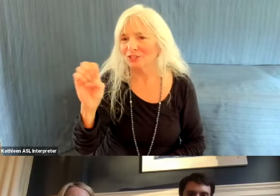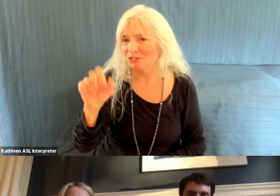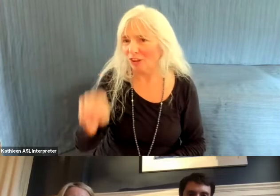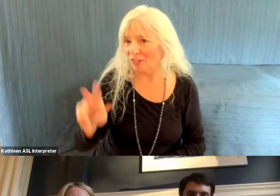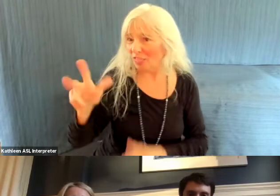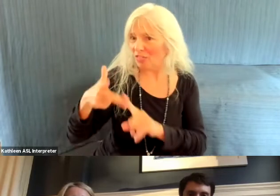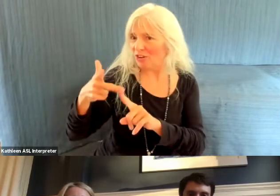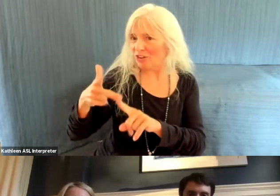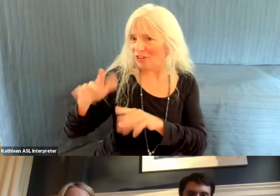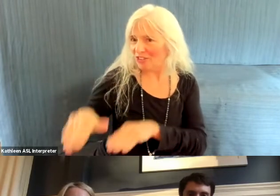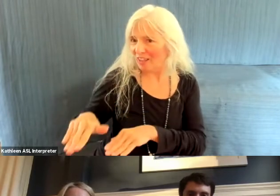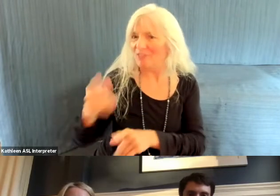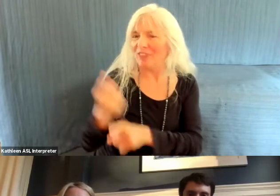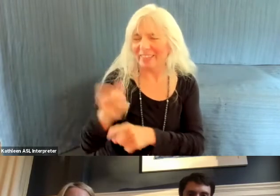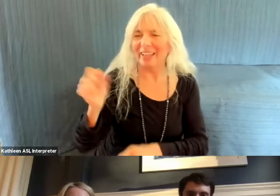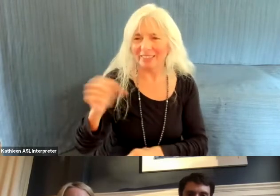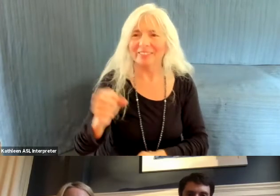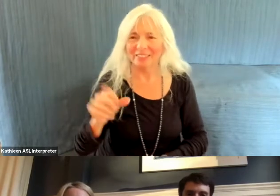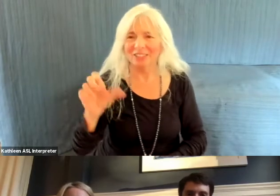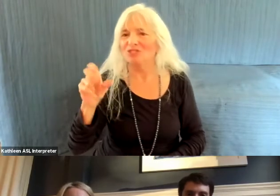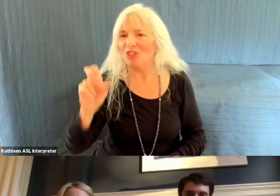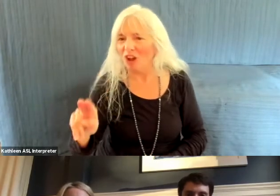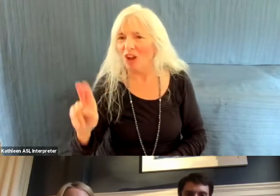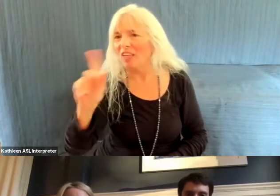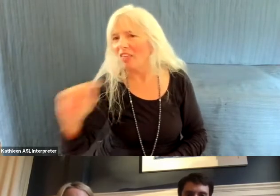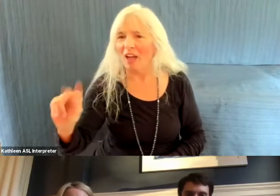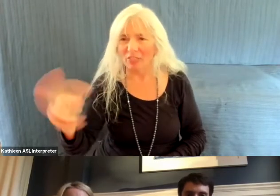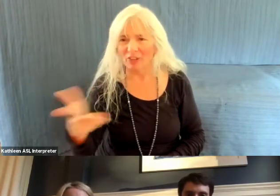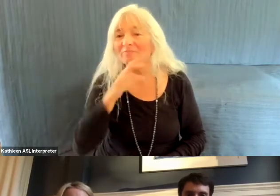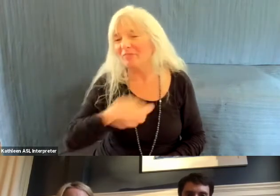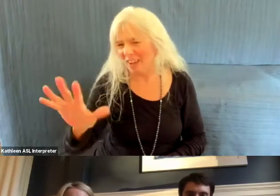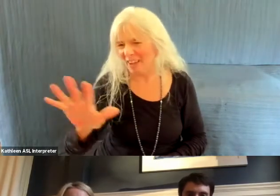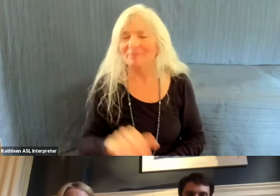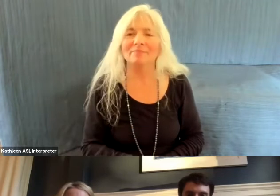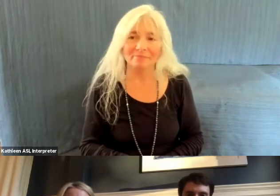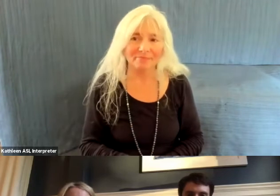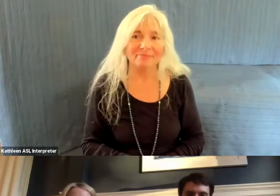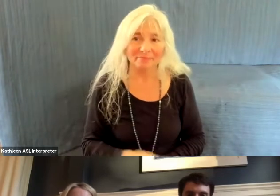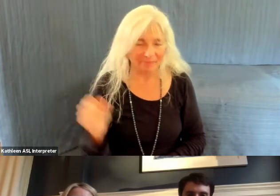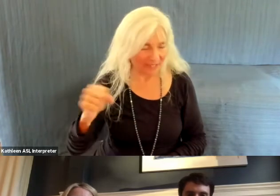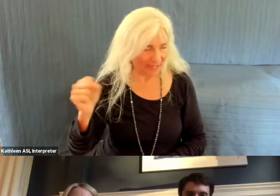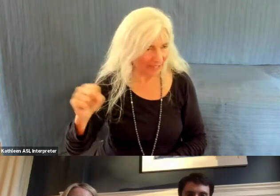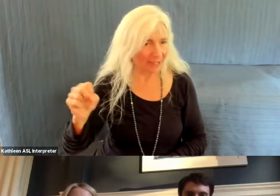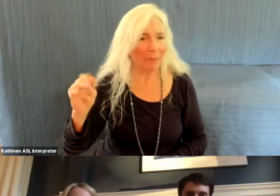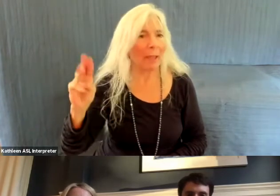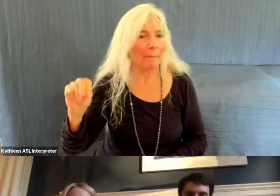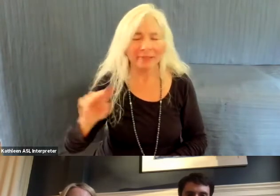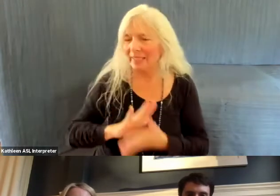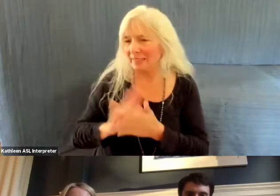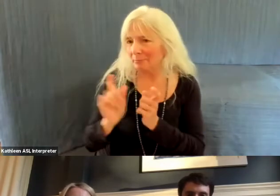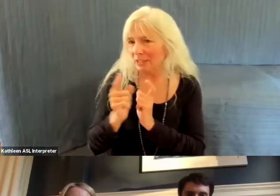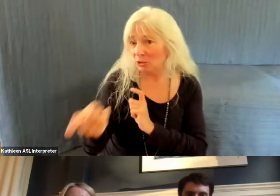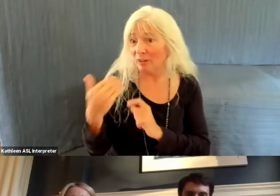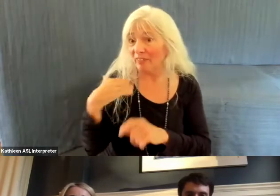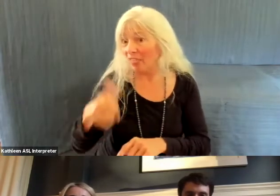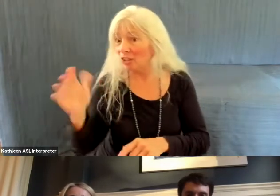third, correct? Yes, ma'am. Correct. Yeah. Nice to And meet you. he's 5 years old, right? Yes, ma'am. Nice to meet you. Did you have